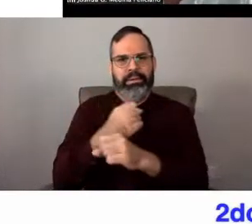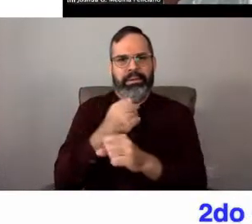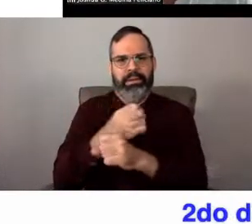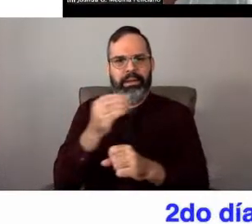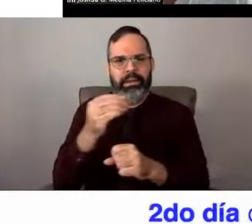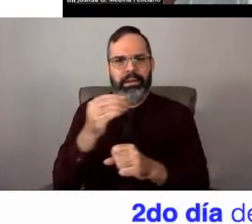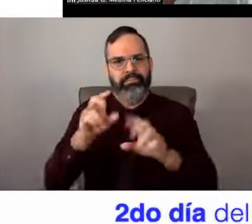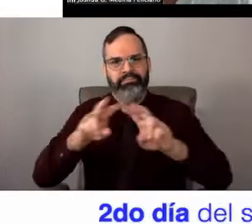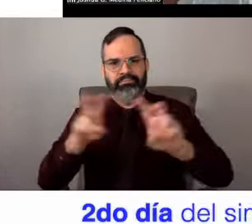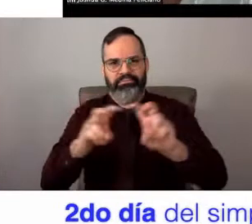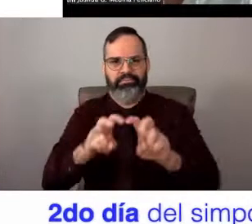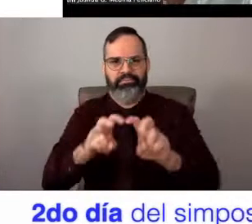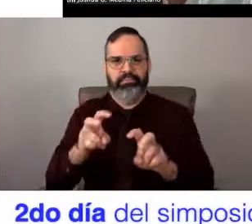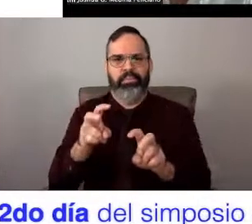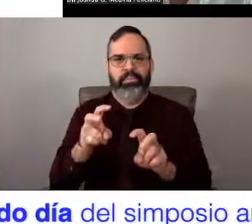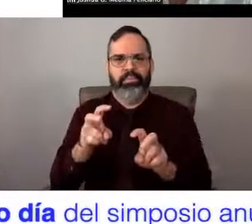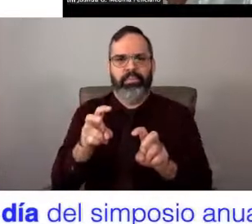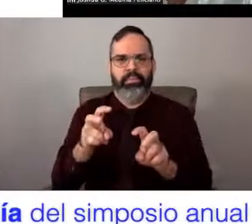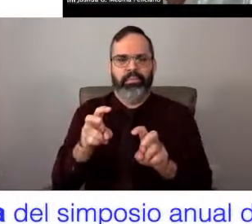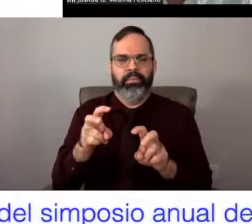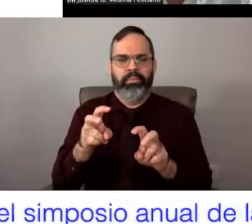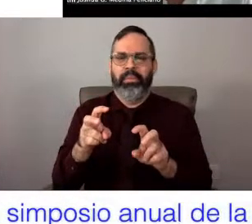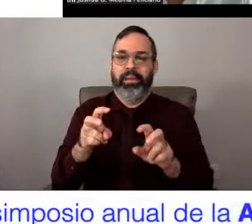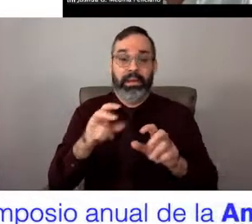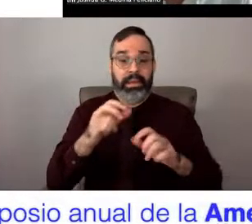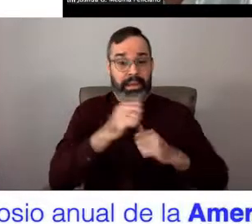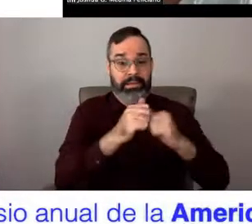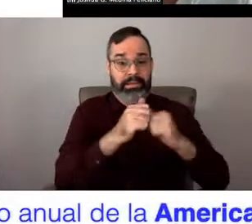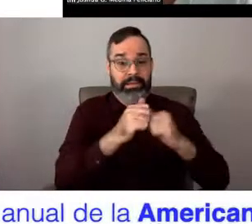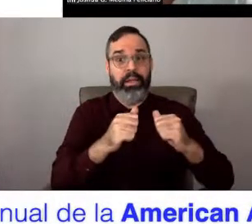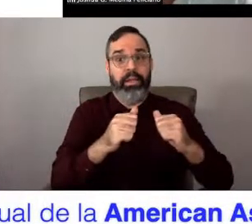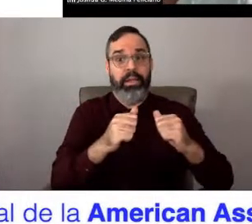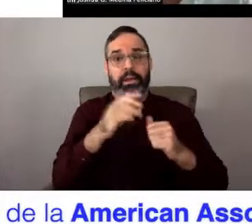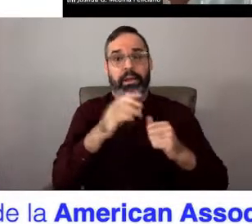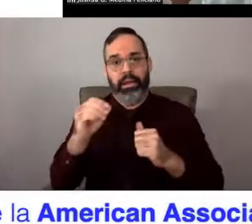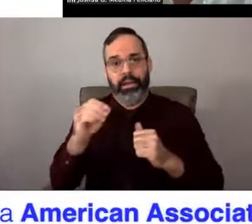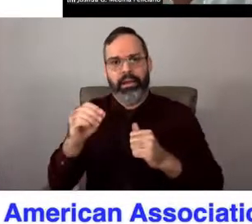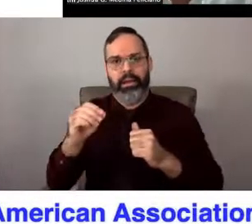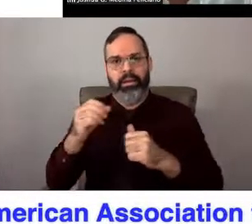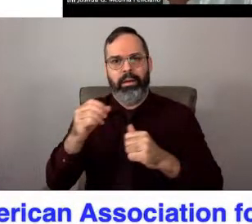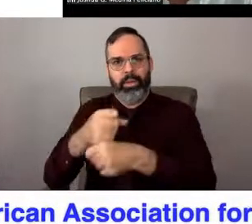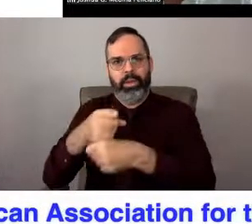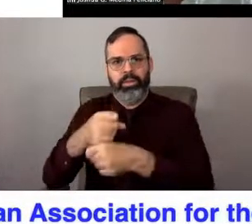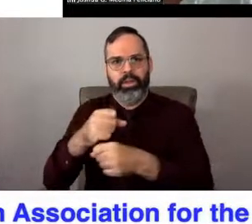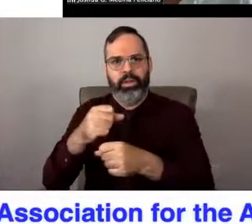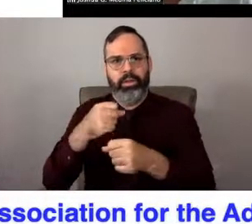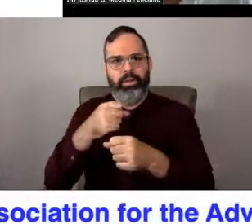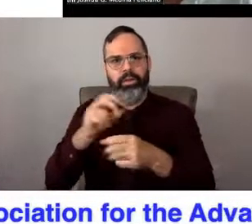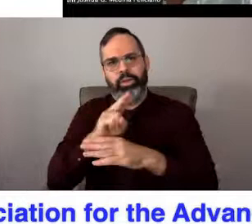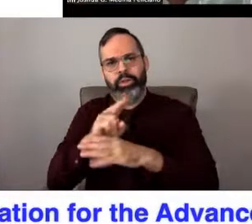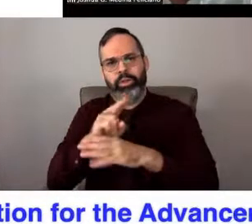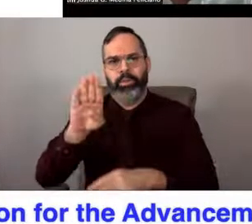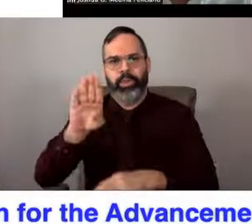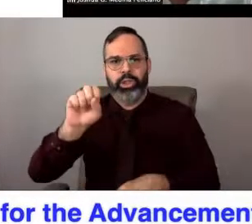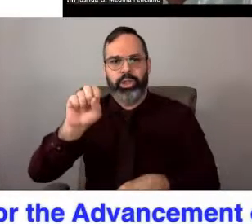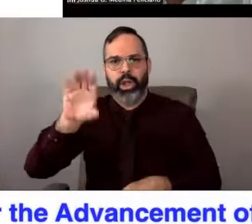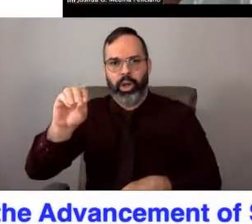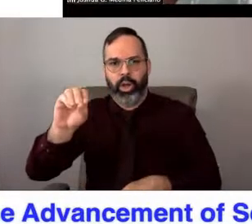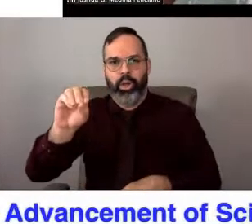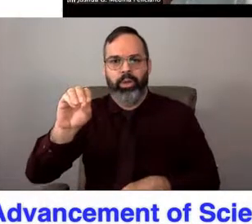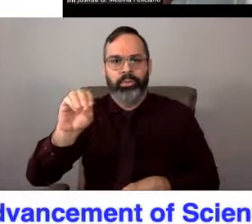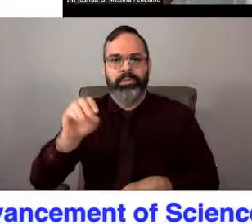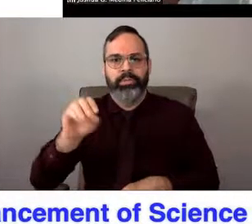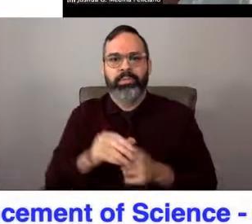both the assembly and the predictions using Busco. However, I wanted to focus today on the genome utility, which